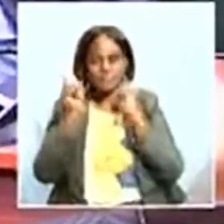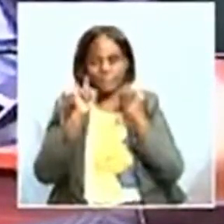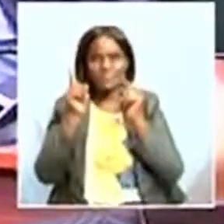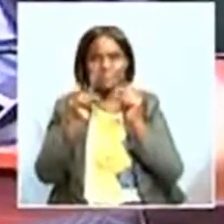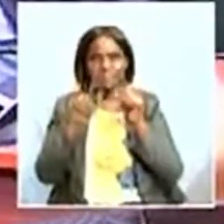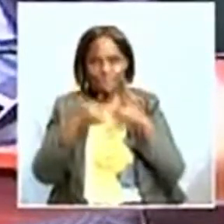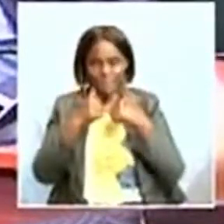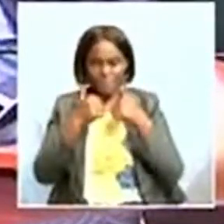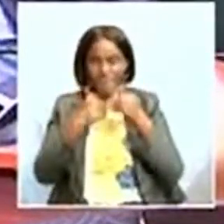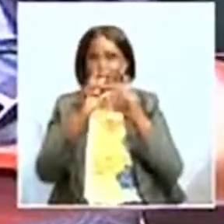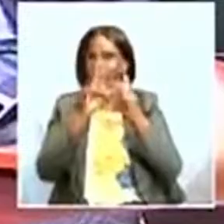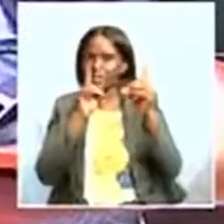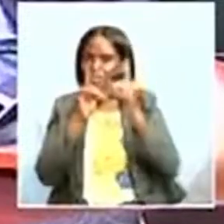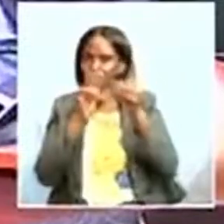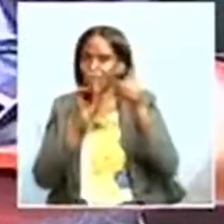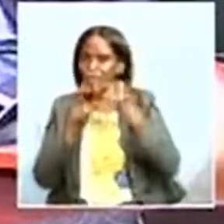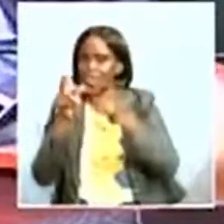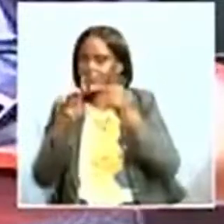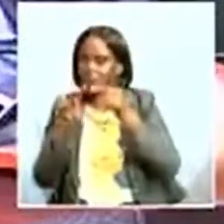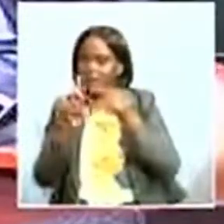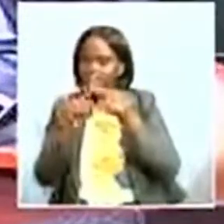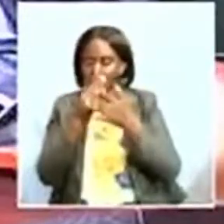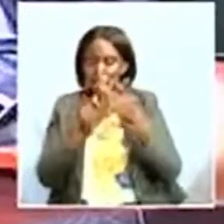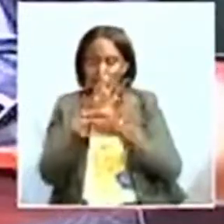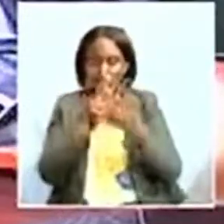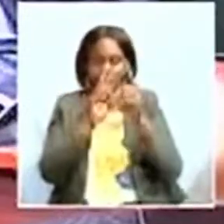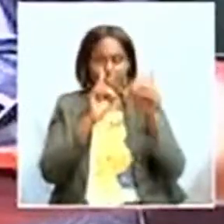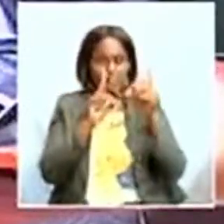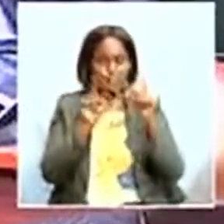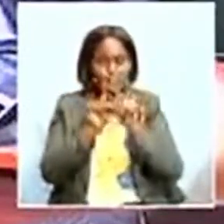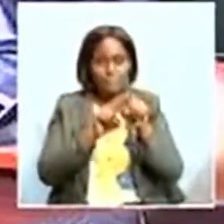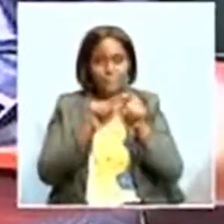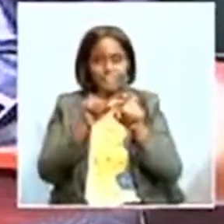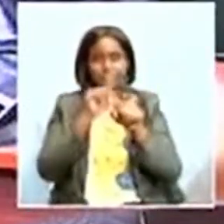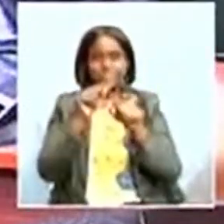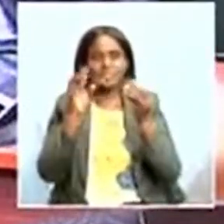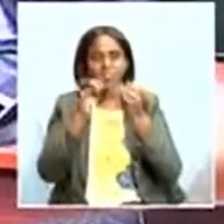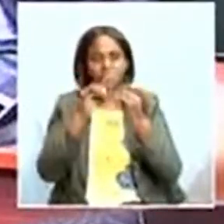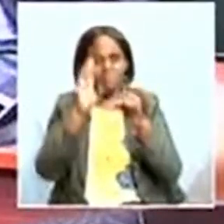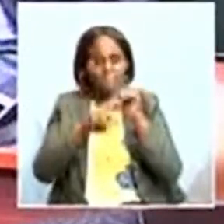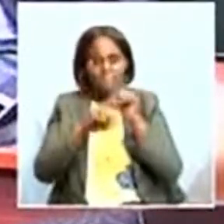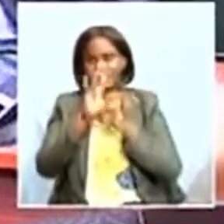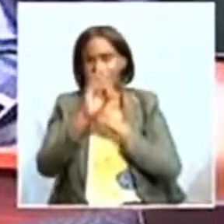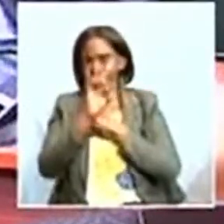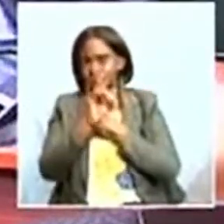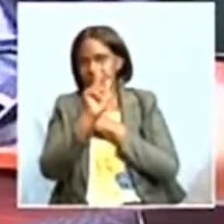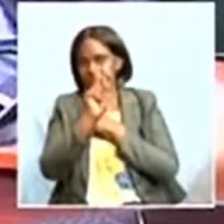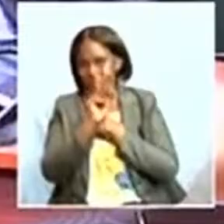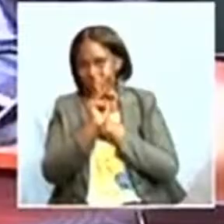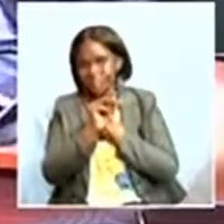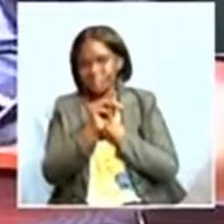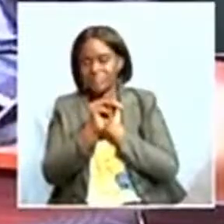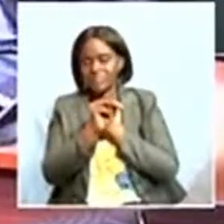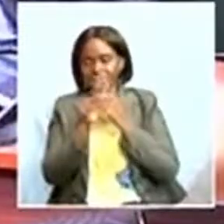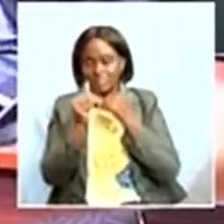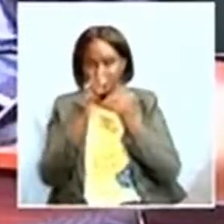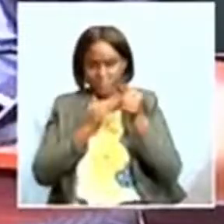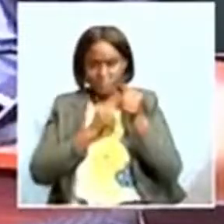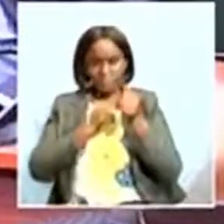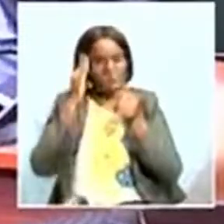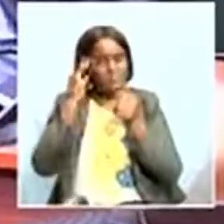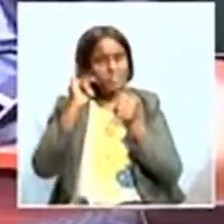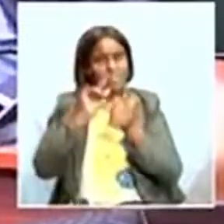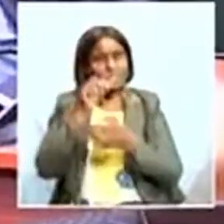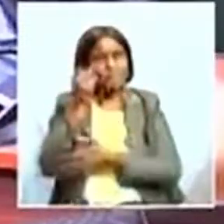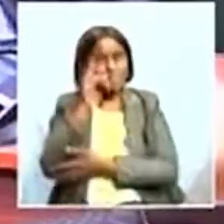we are cutting distance. The acceptable distance is not more than 7 kilometers. Now, I do